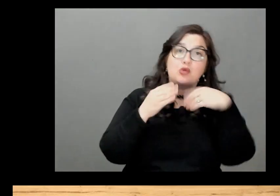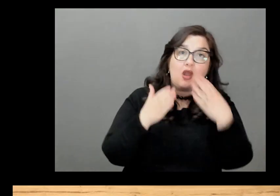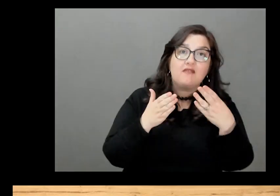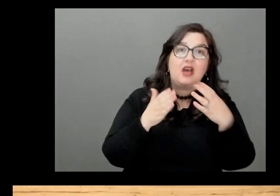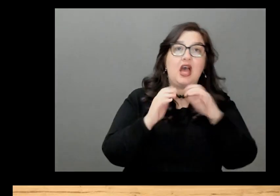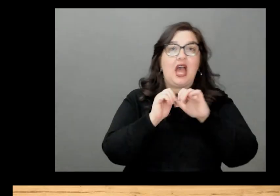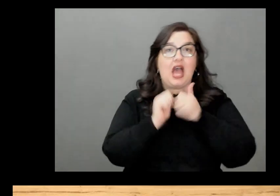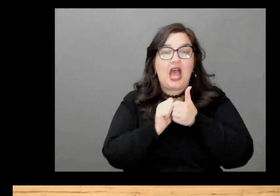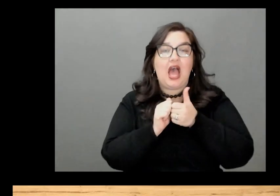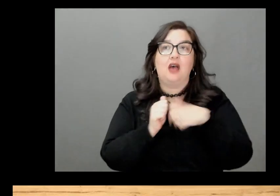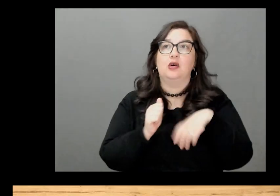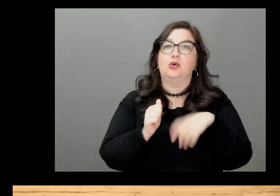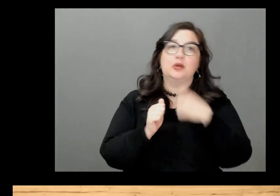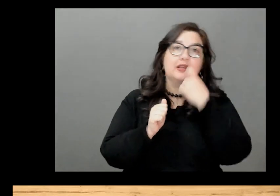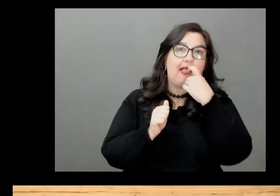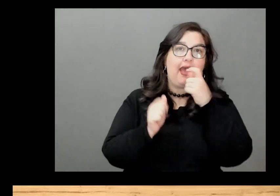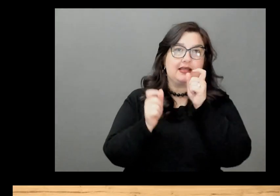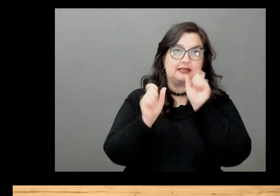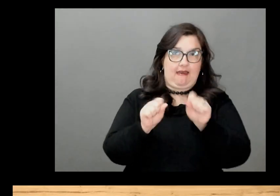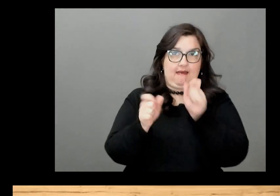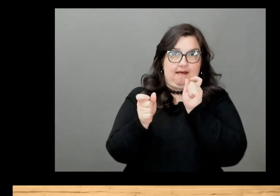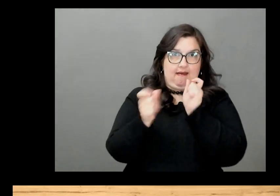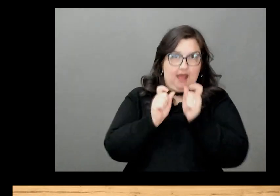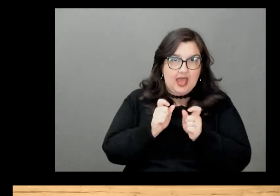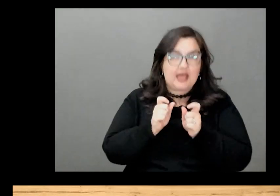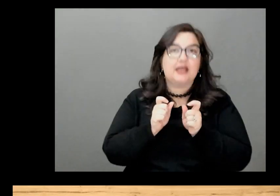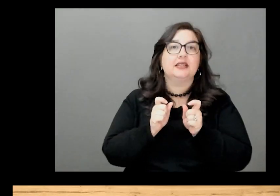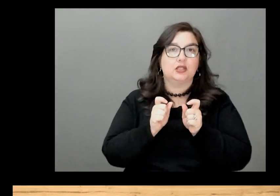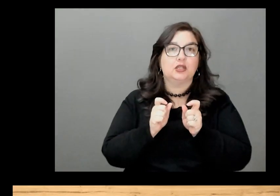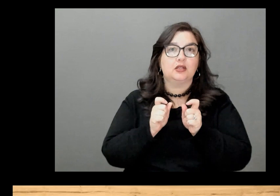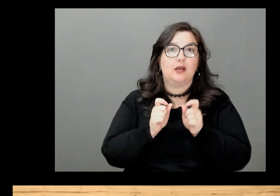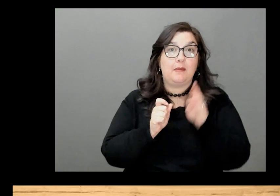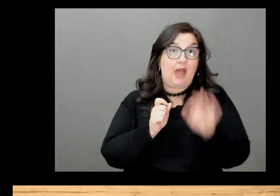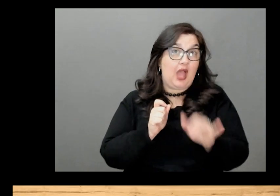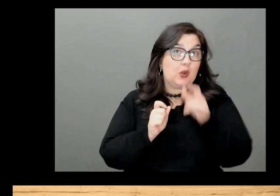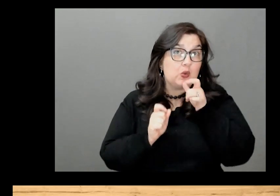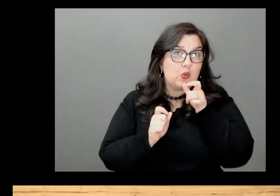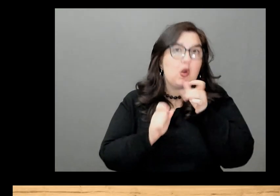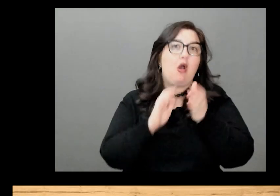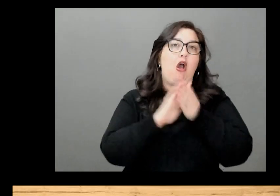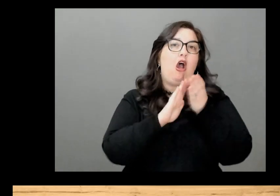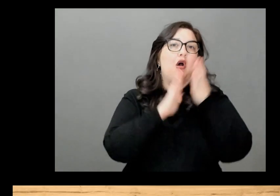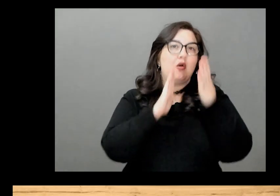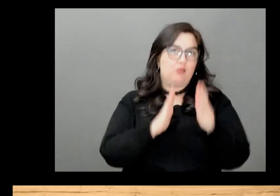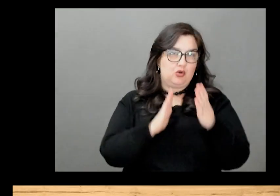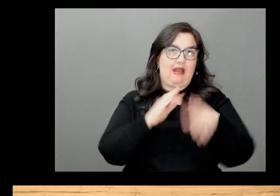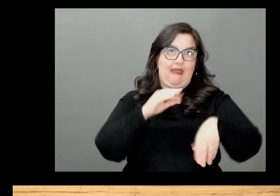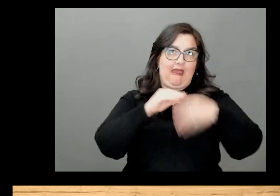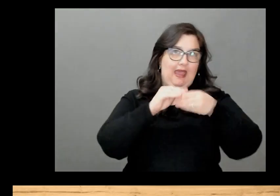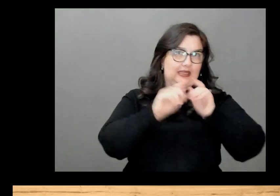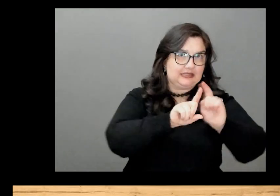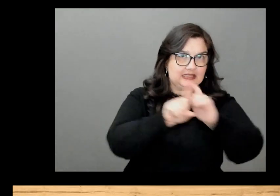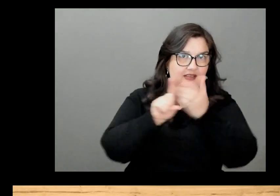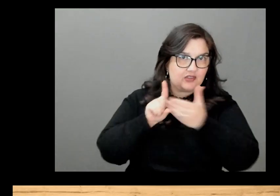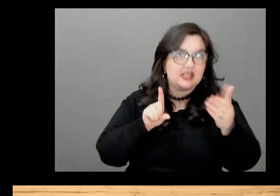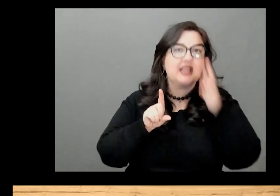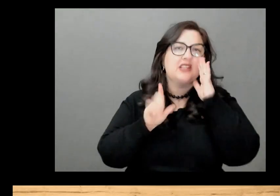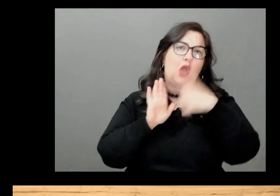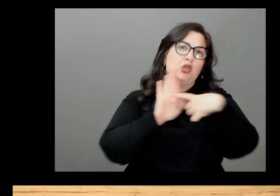a single pane of glass that can be edited by an operator and add in different panels. And I'll be able to show that to you